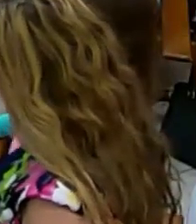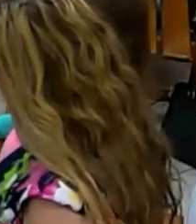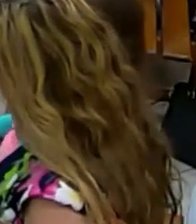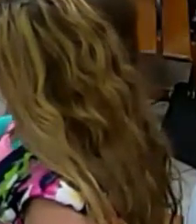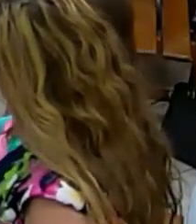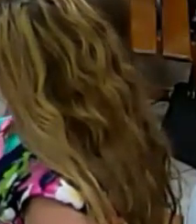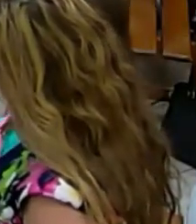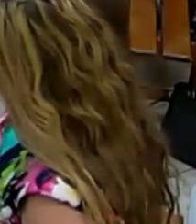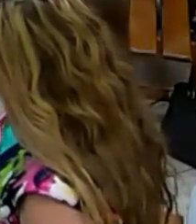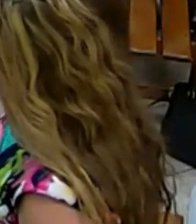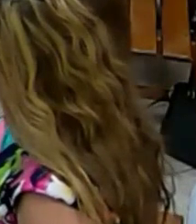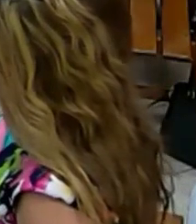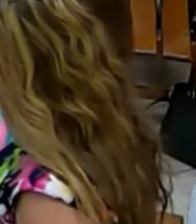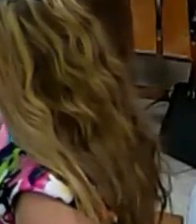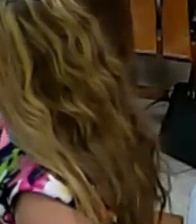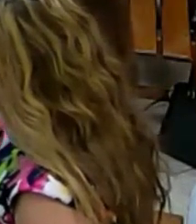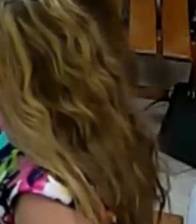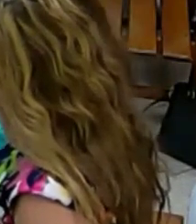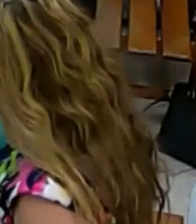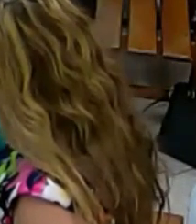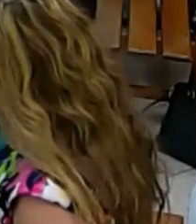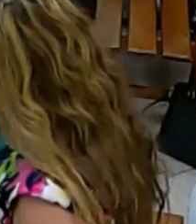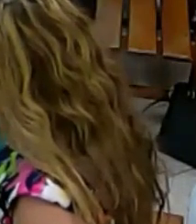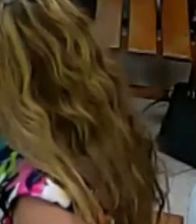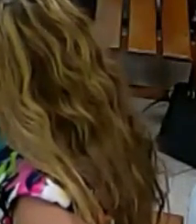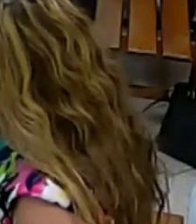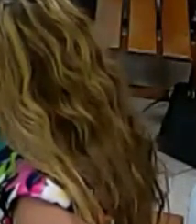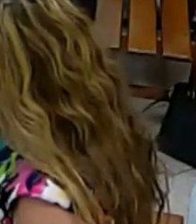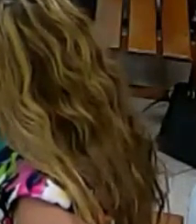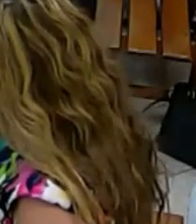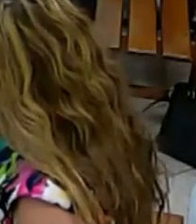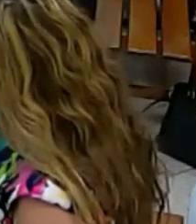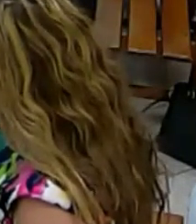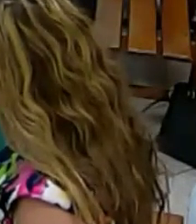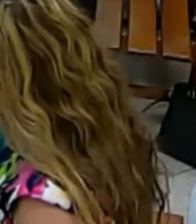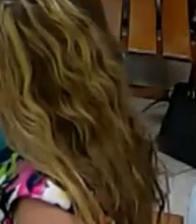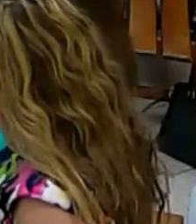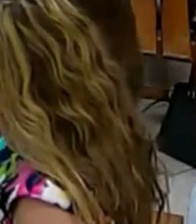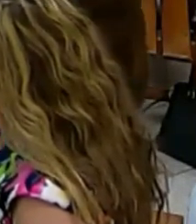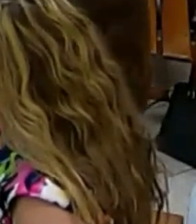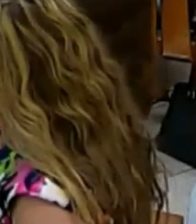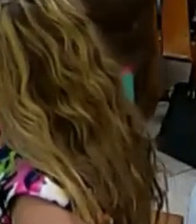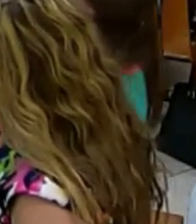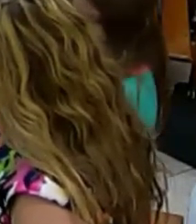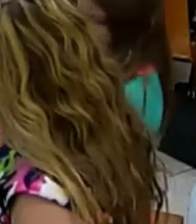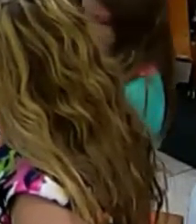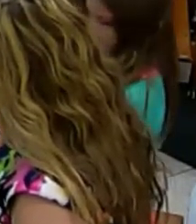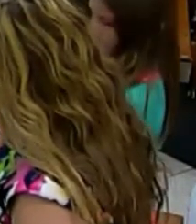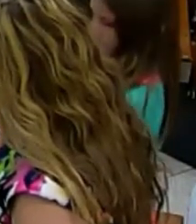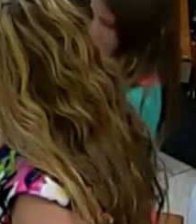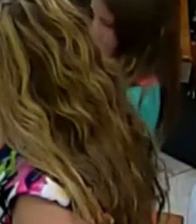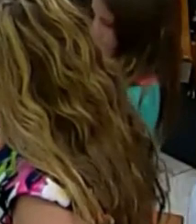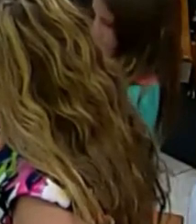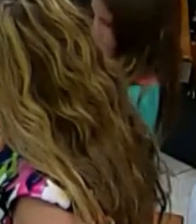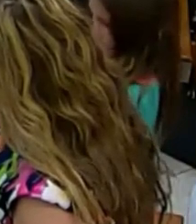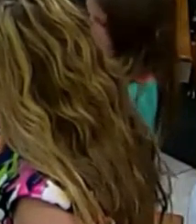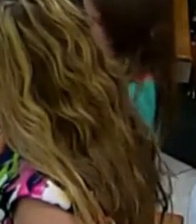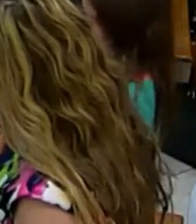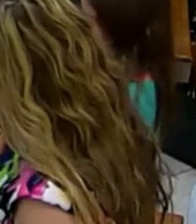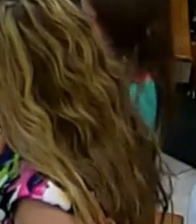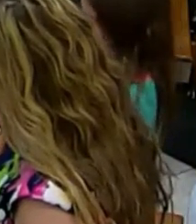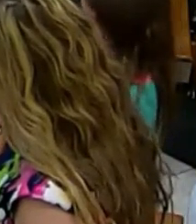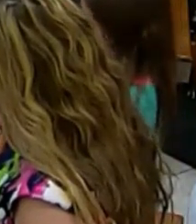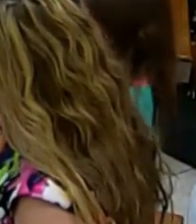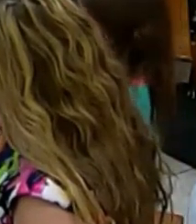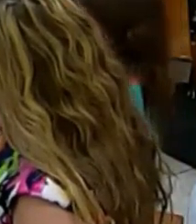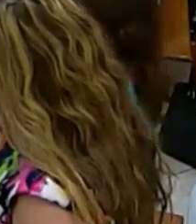your sustenance, your hands laying upon us. Take us home in peace, Lord. It's a prayer that